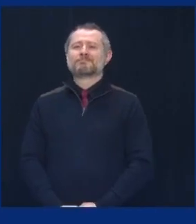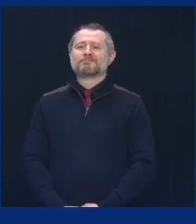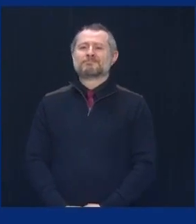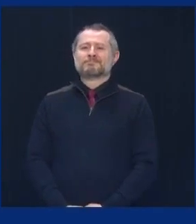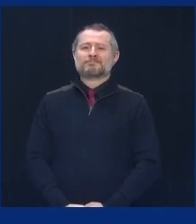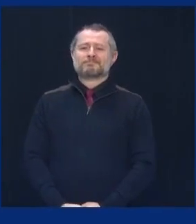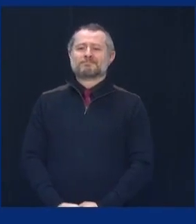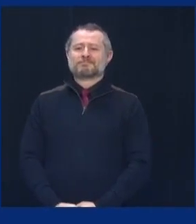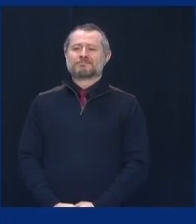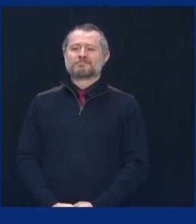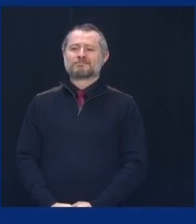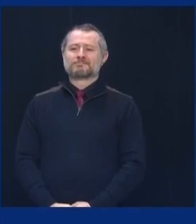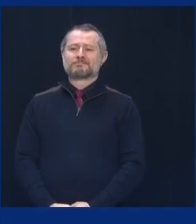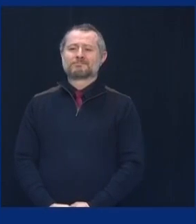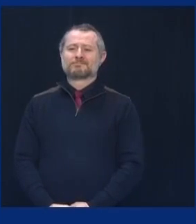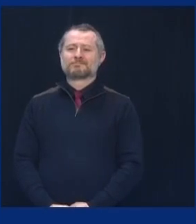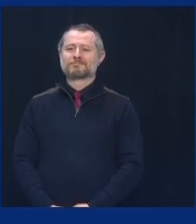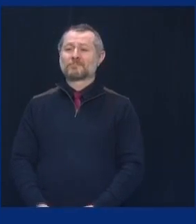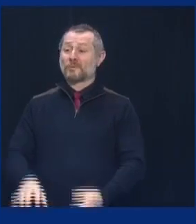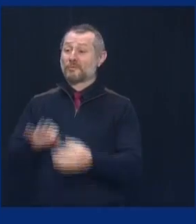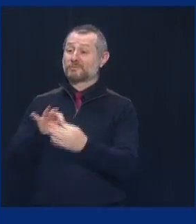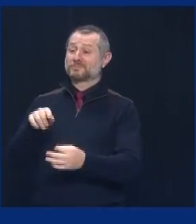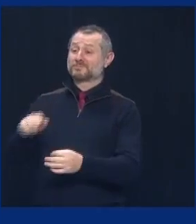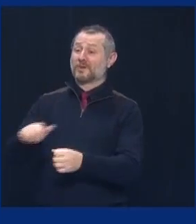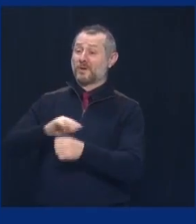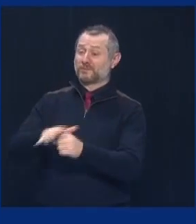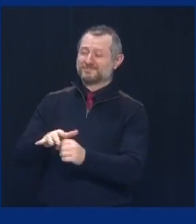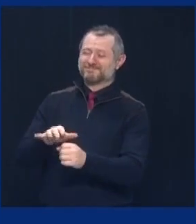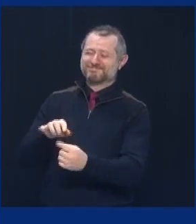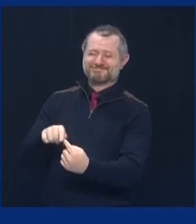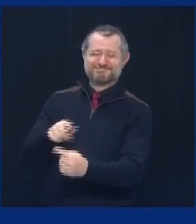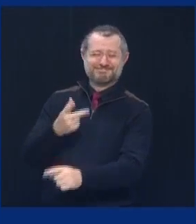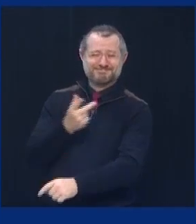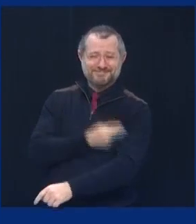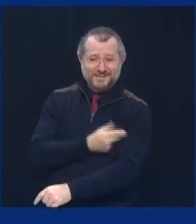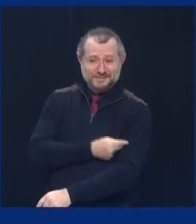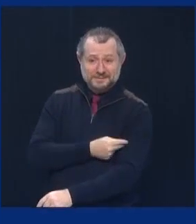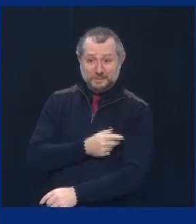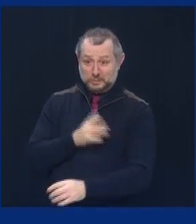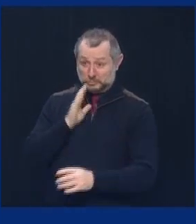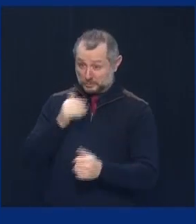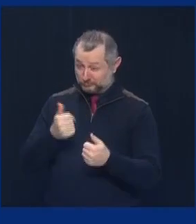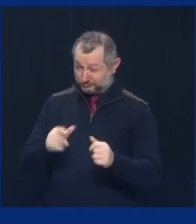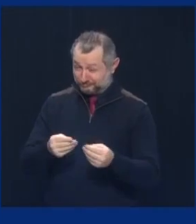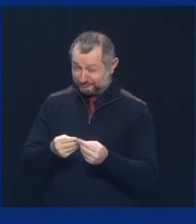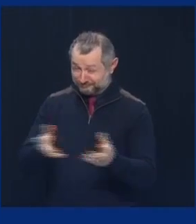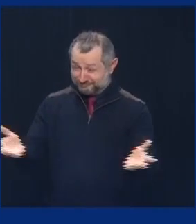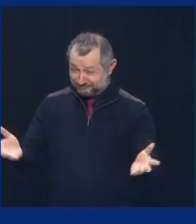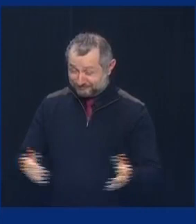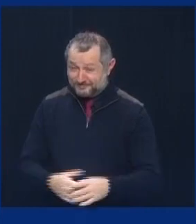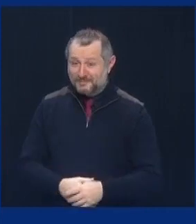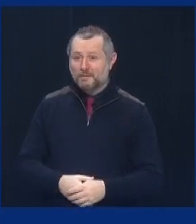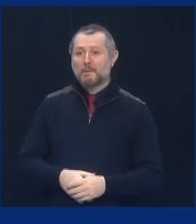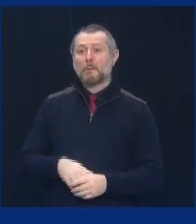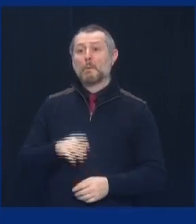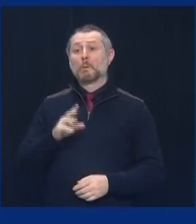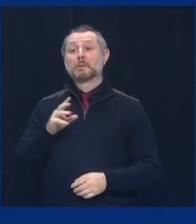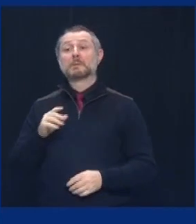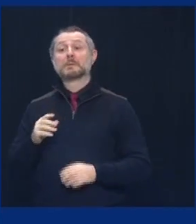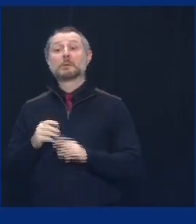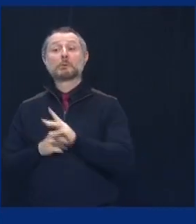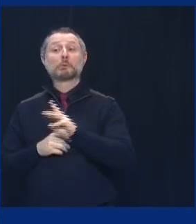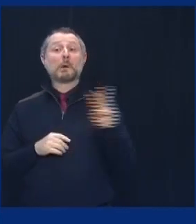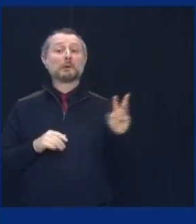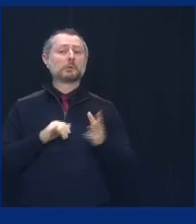In regards to the COVID vaccine and how quickly it's going to be coming to New York and also Western New York, can you provide any